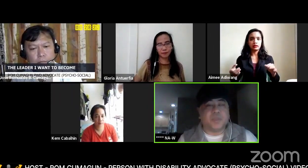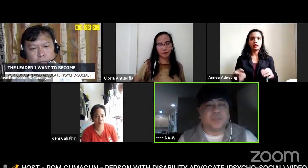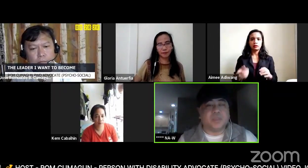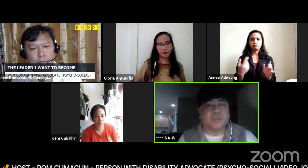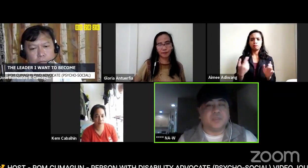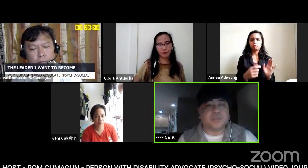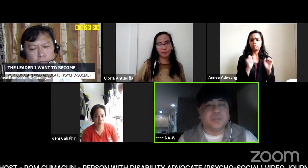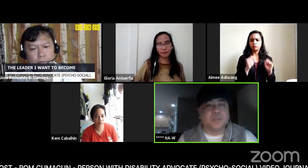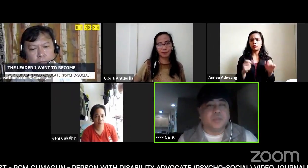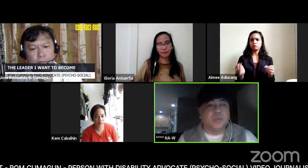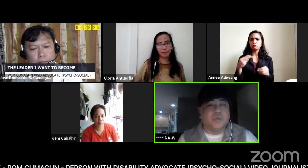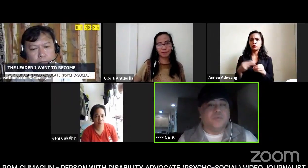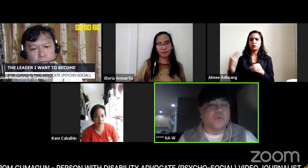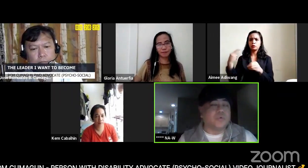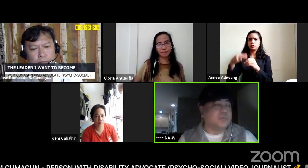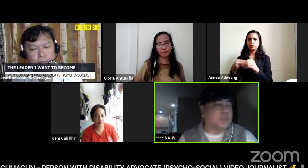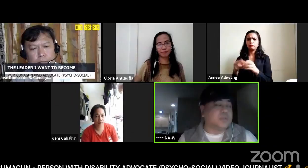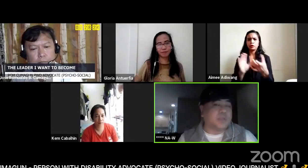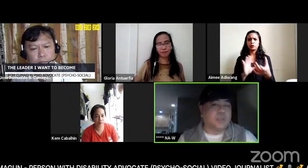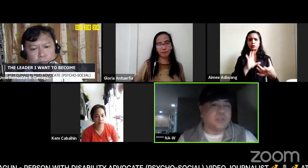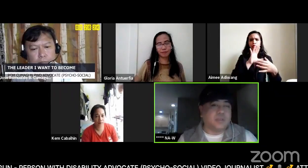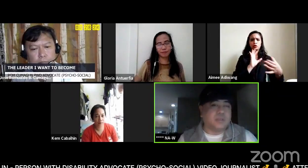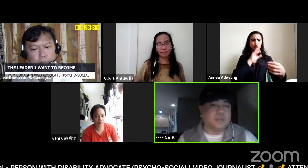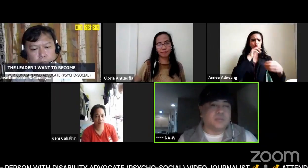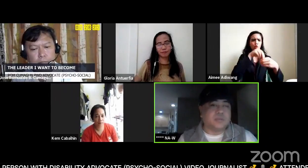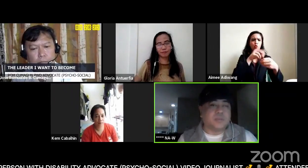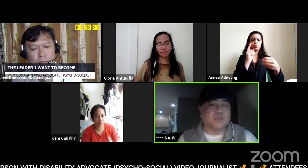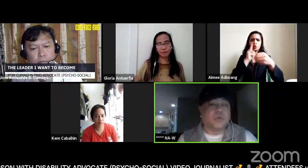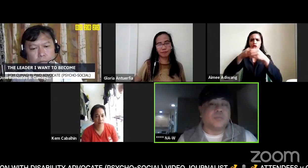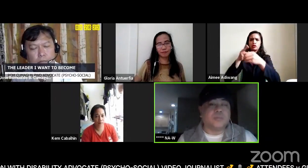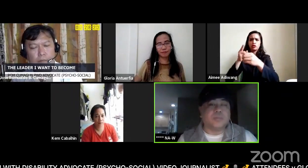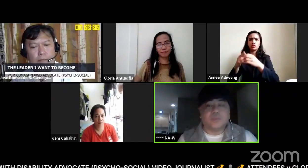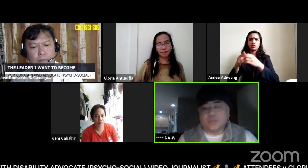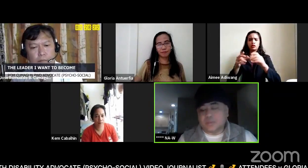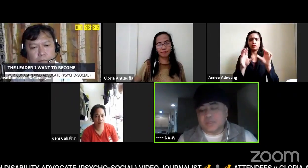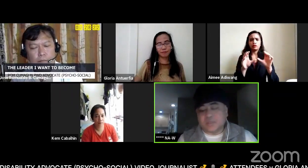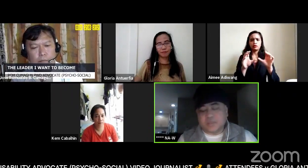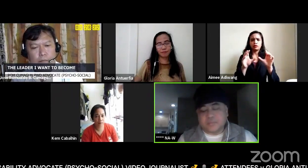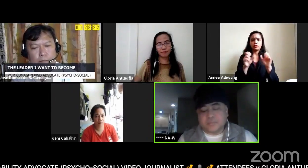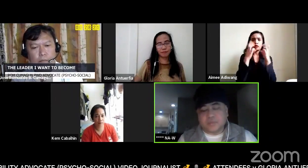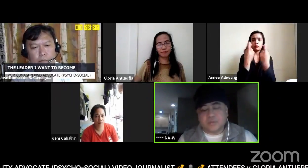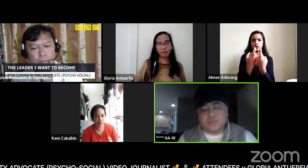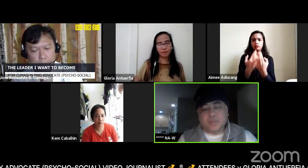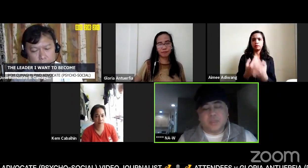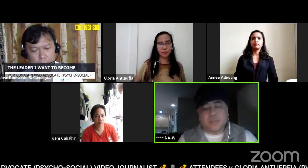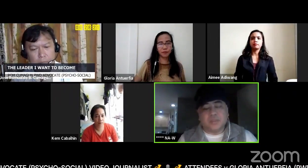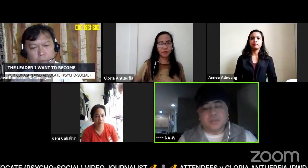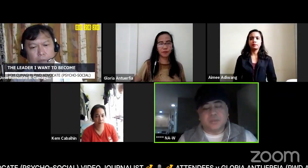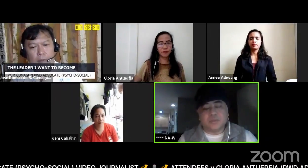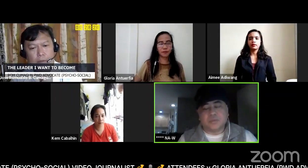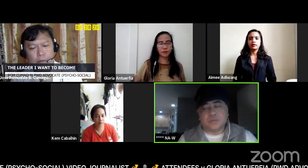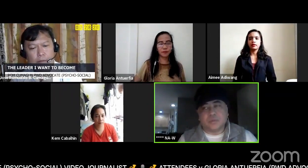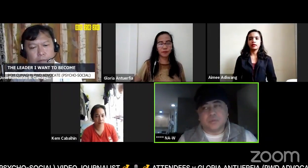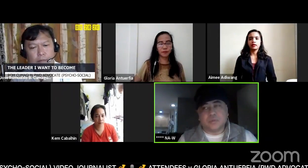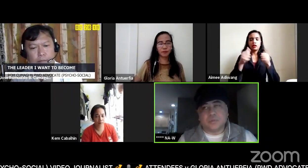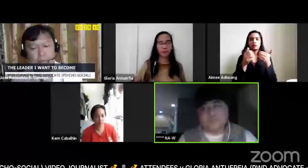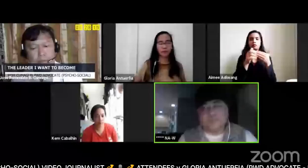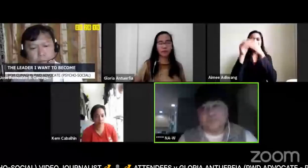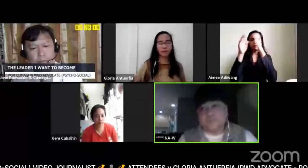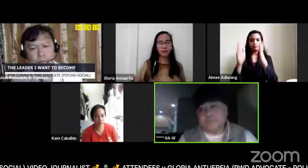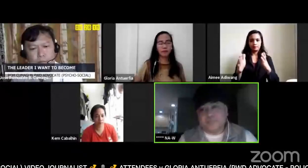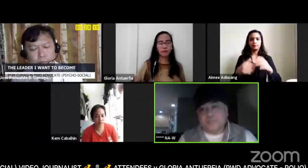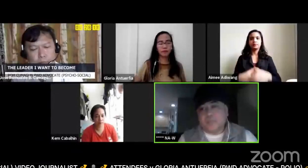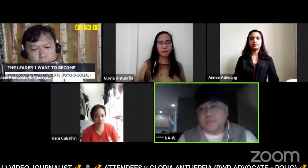are participating in this forum that Rom set up on being a leader.